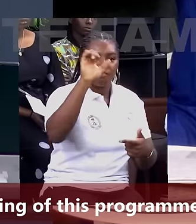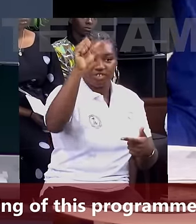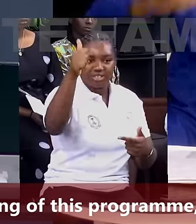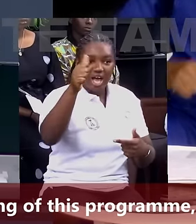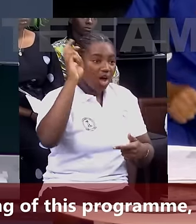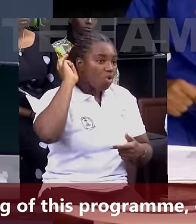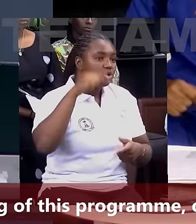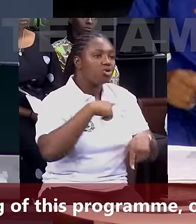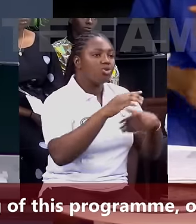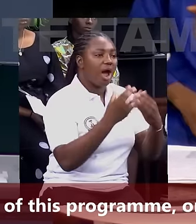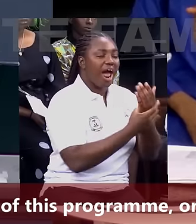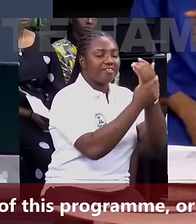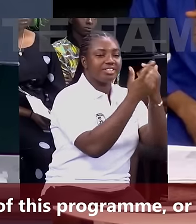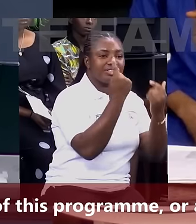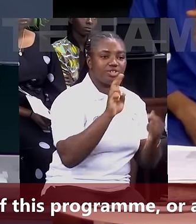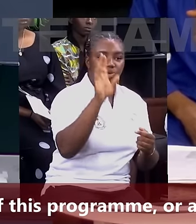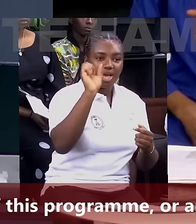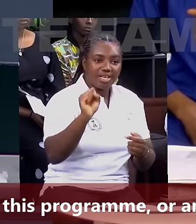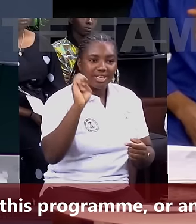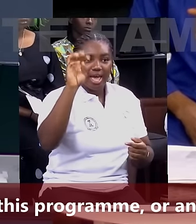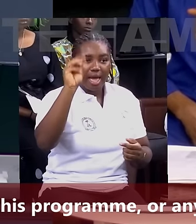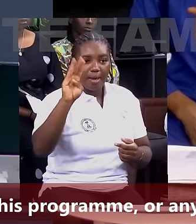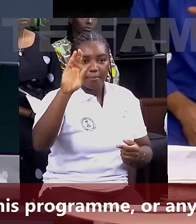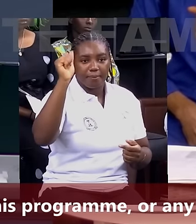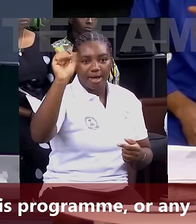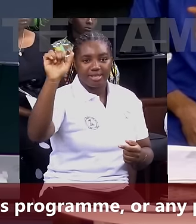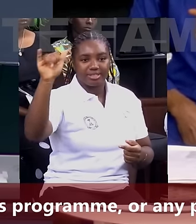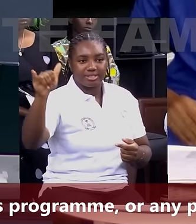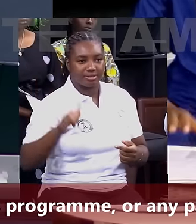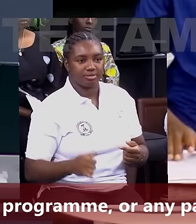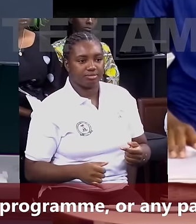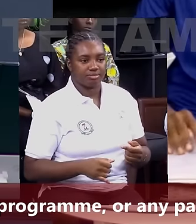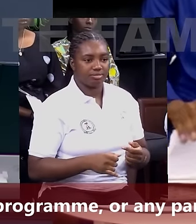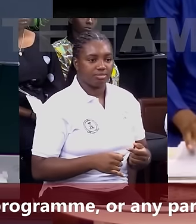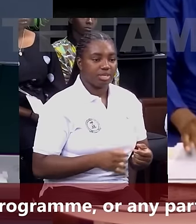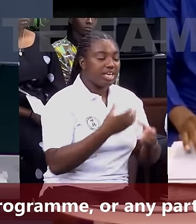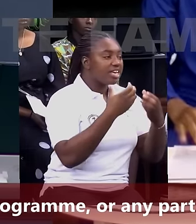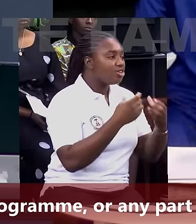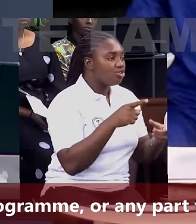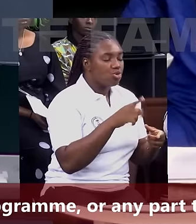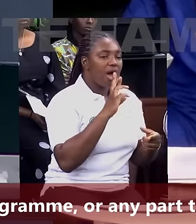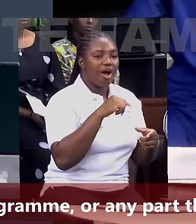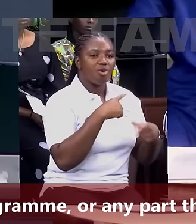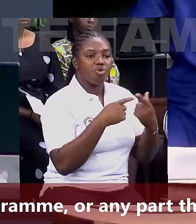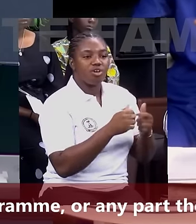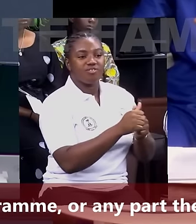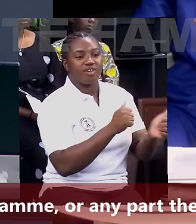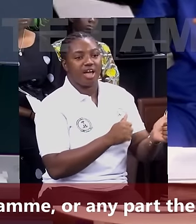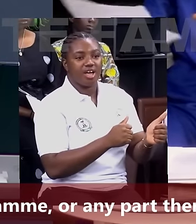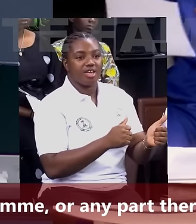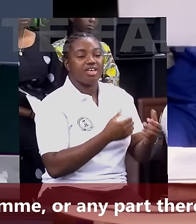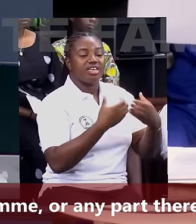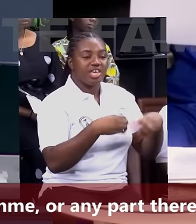you arrest the U.S. embassy that they give? They go far within the civil service cycles. Some directors, they reduce their age. Thank you,